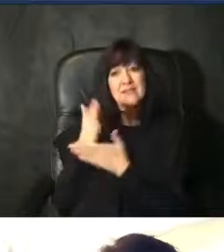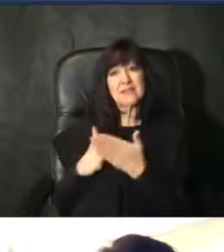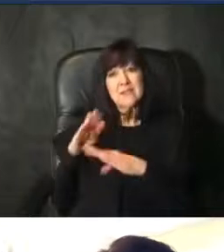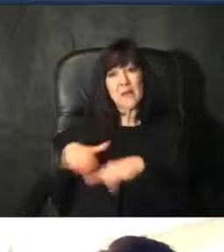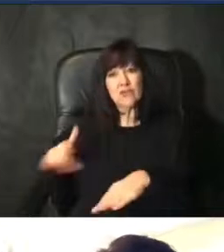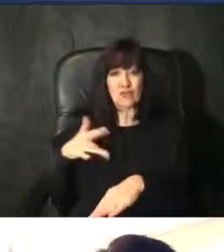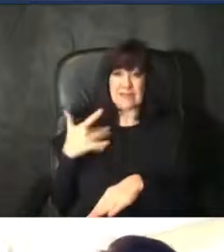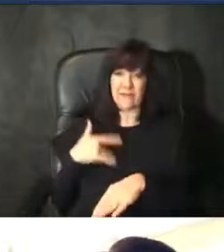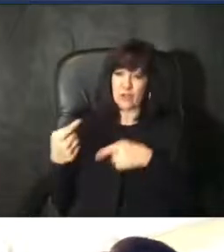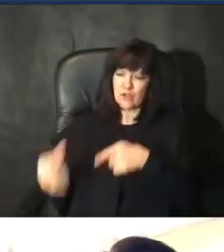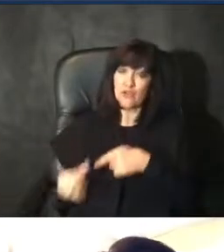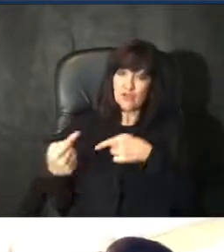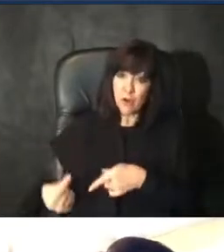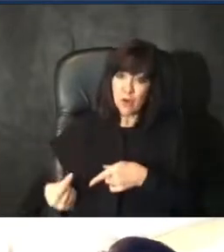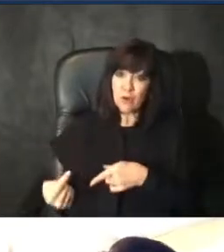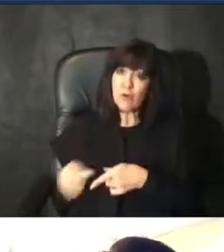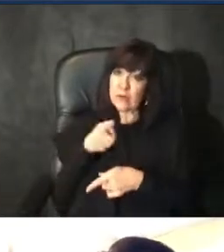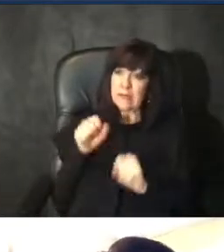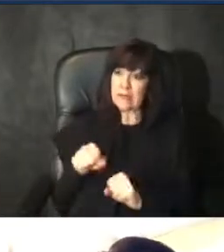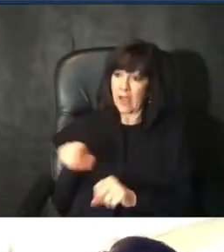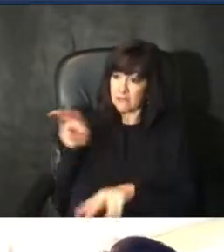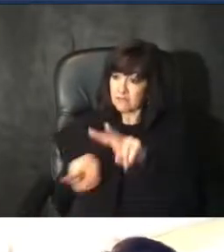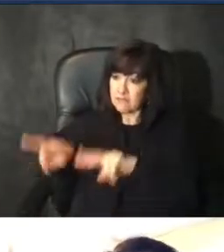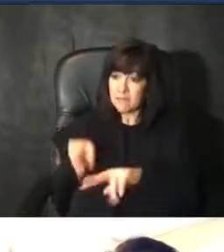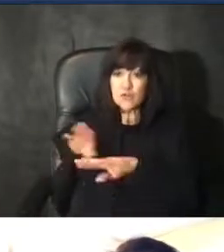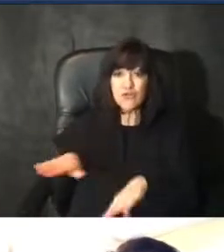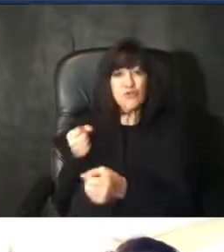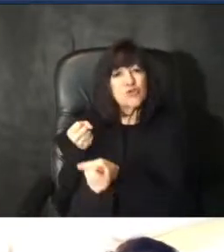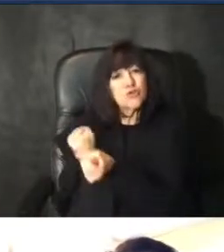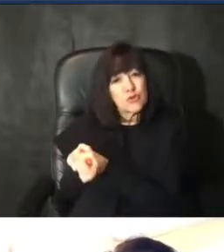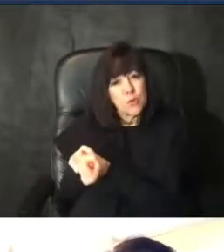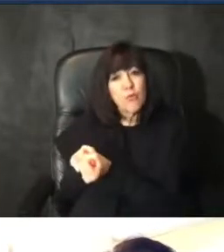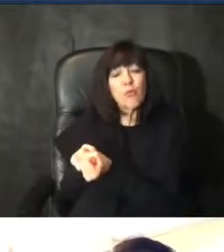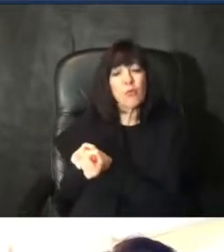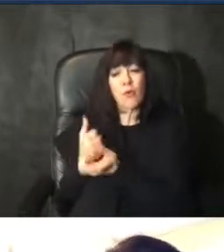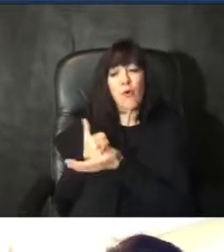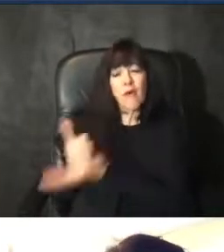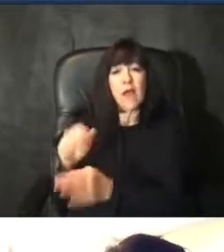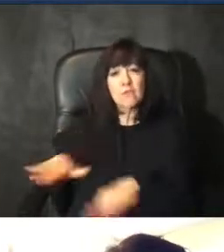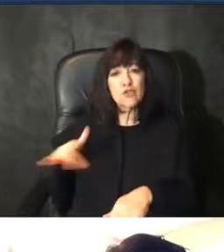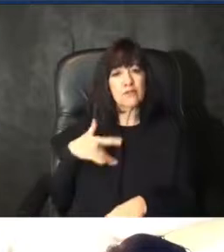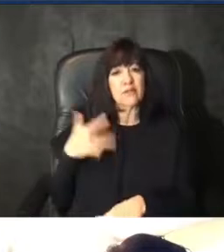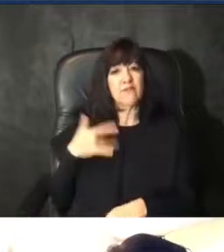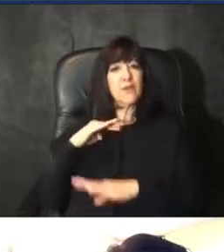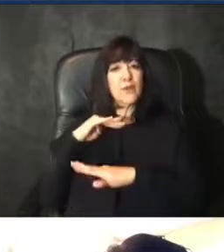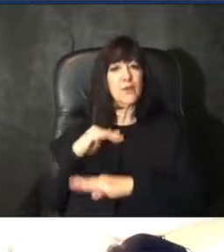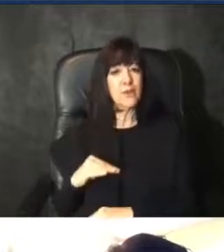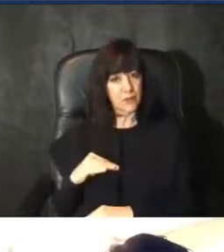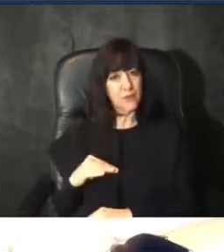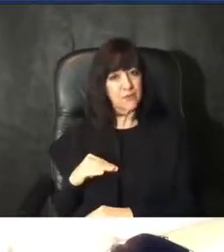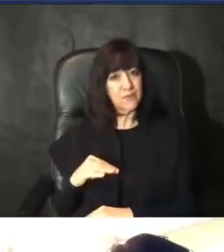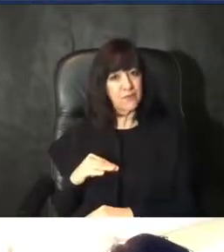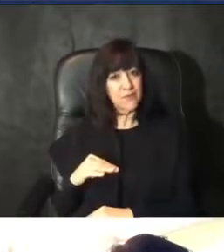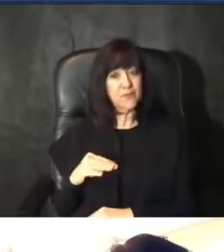for, and all of the resources available. And I also think at the end of this talk, you'll also